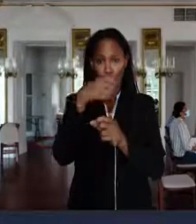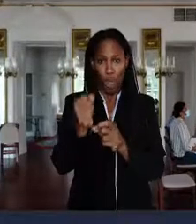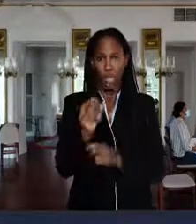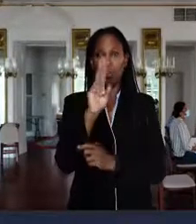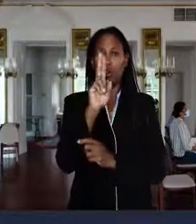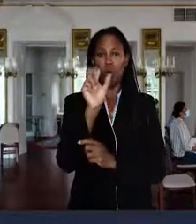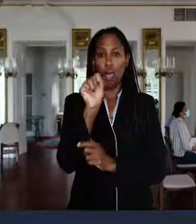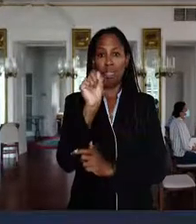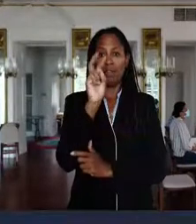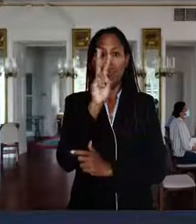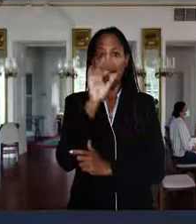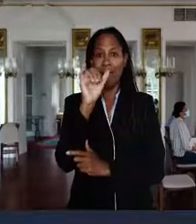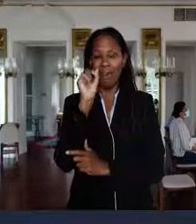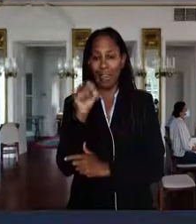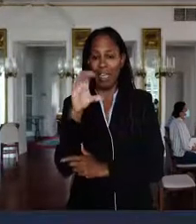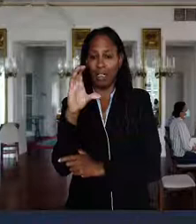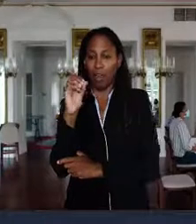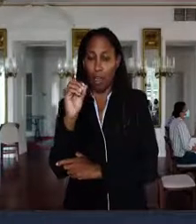VaxToWinUSVI.com. That's